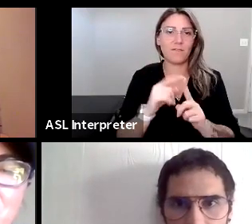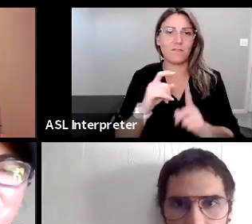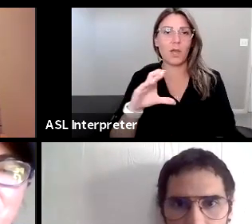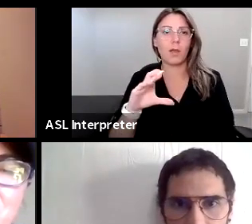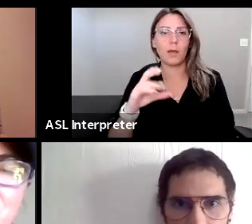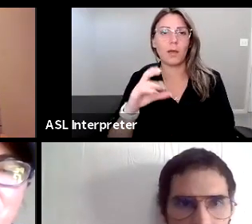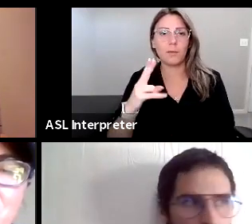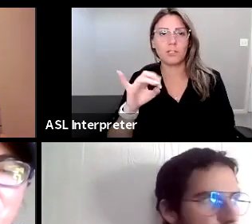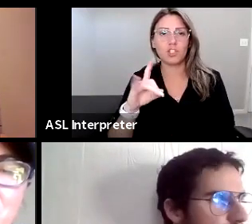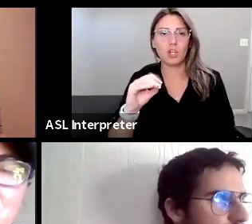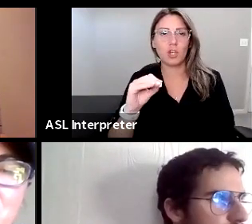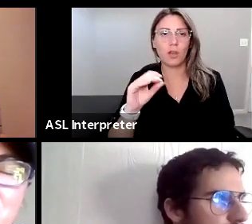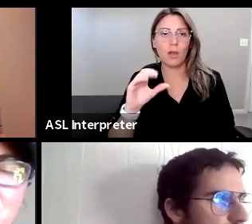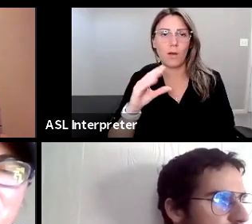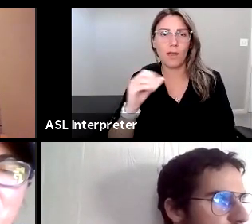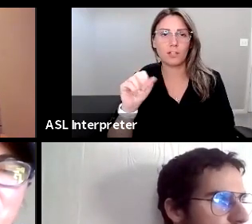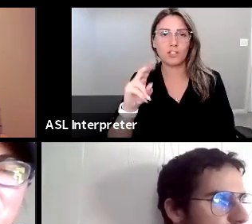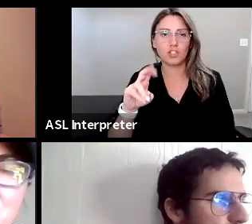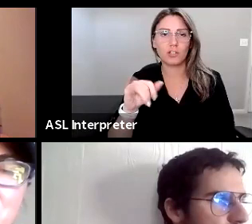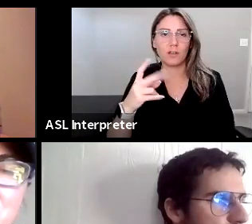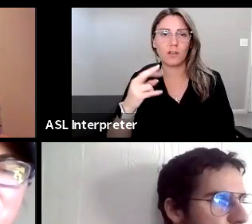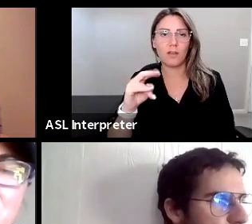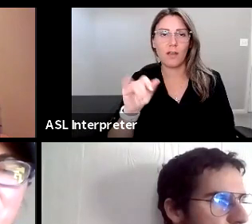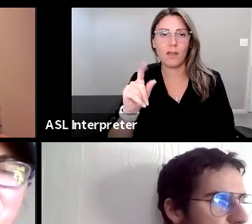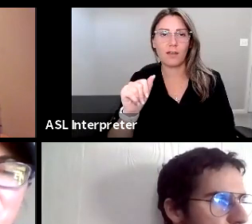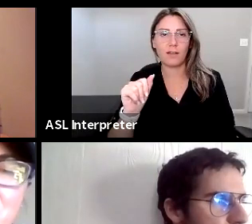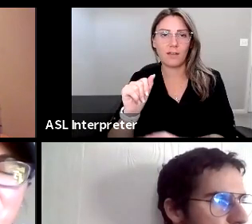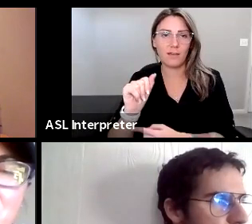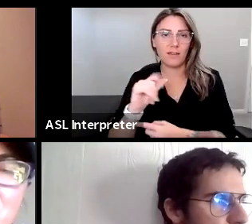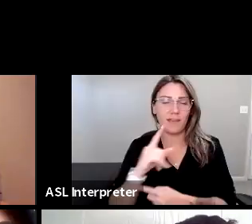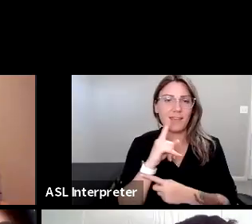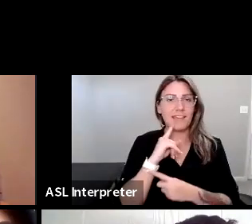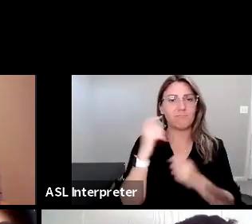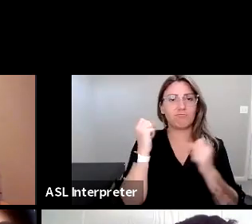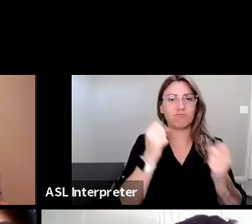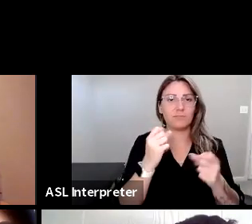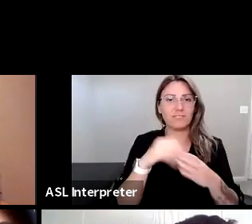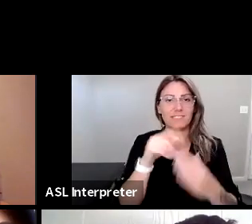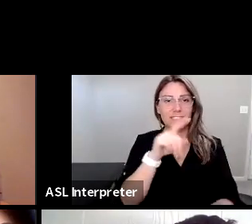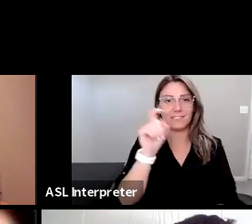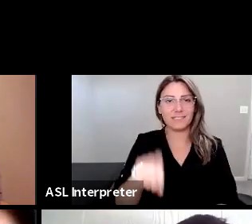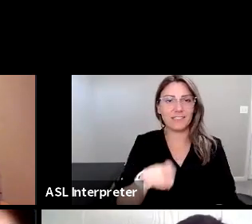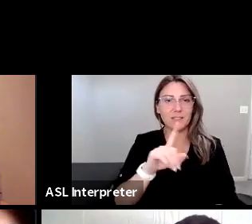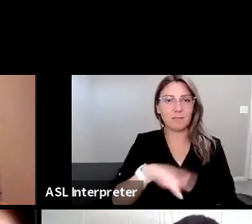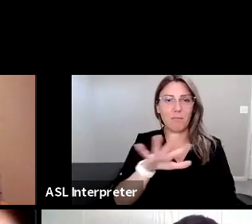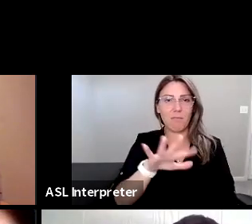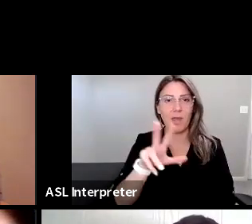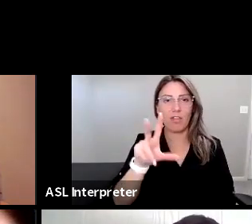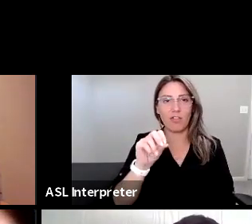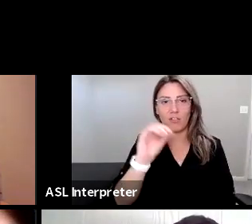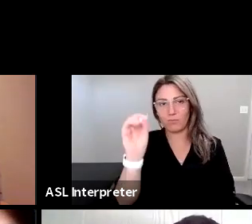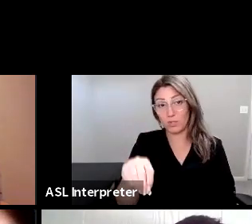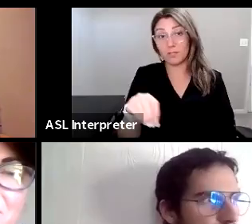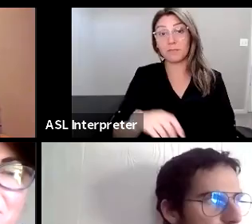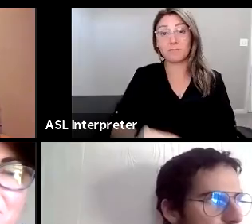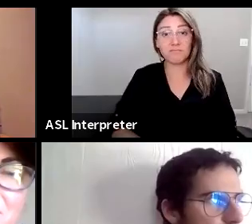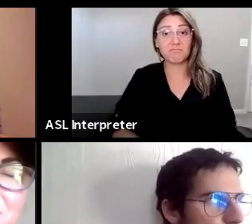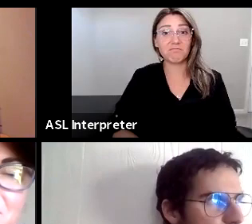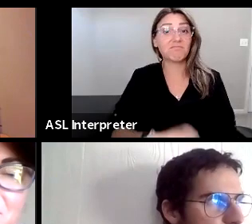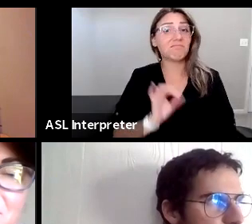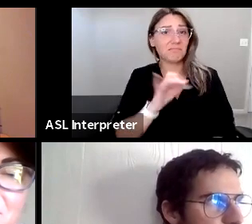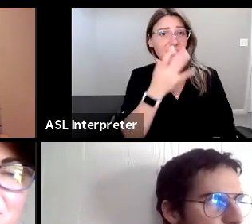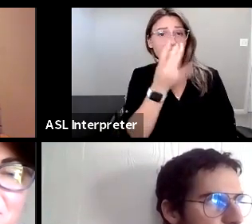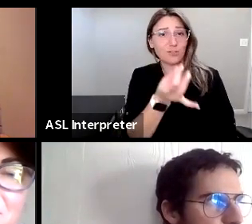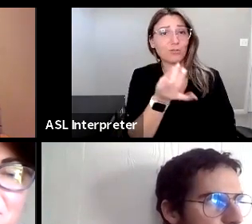also reflected in their politics. The highest percentage of Latinx Trump supporters were in Texas, around 30%. That's interesting.